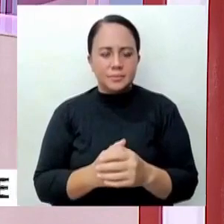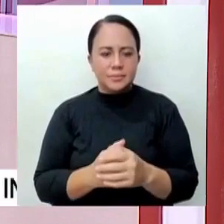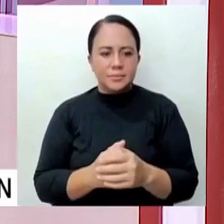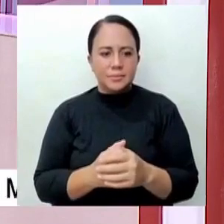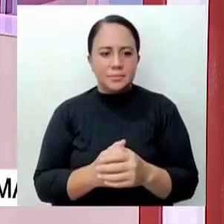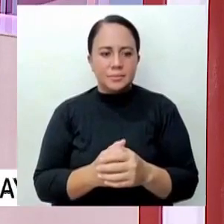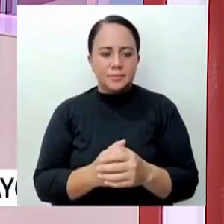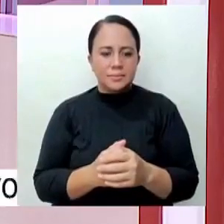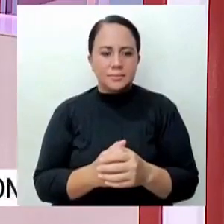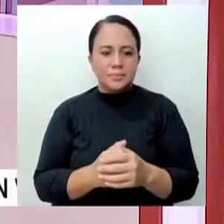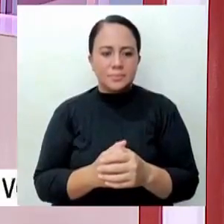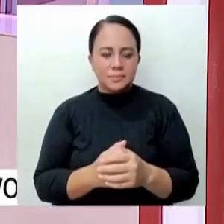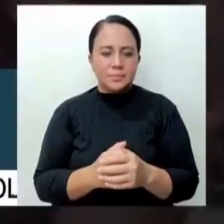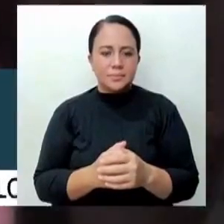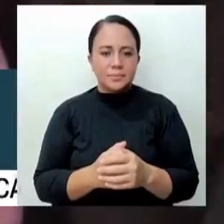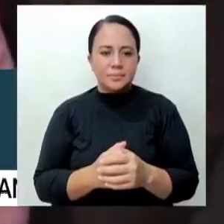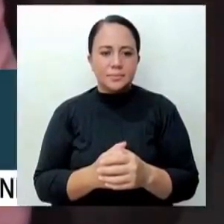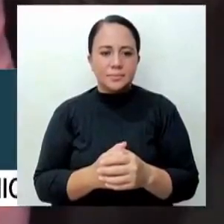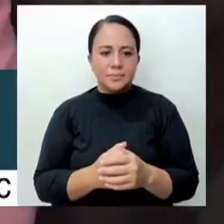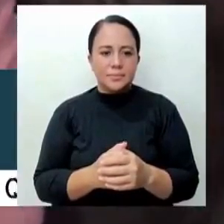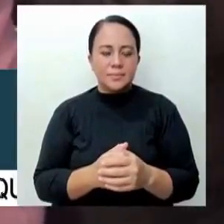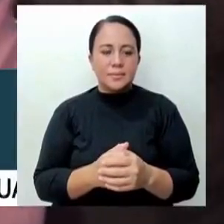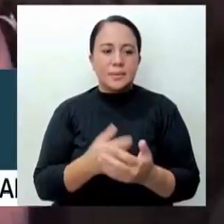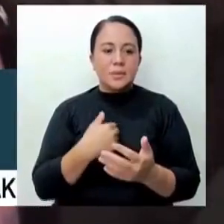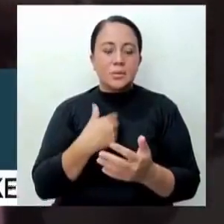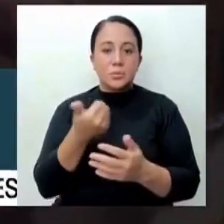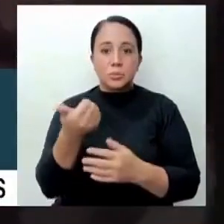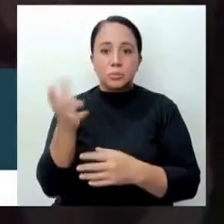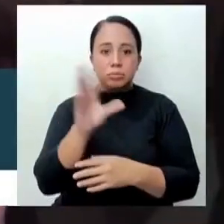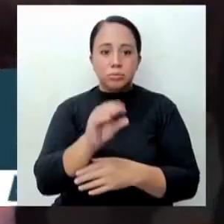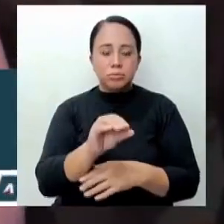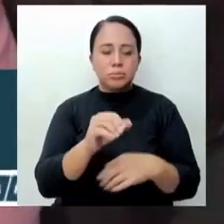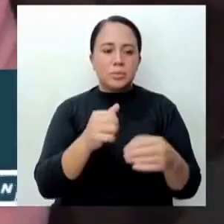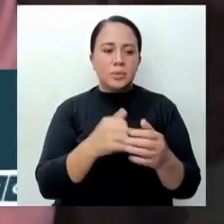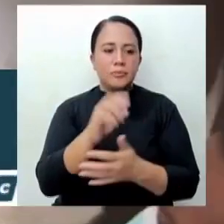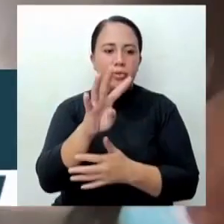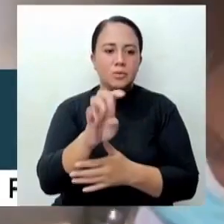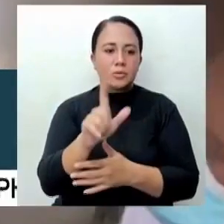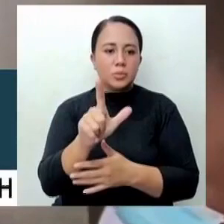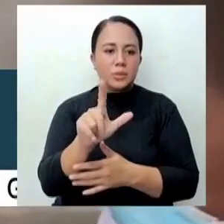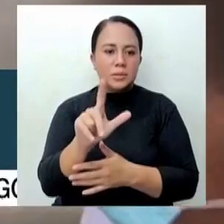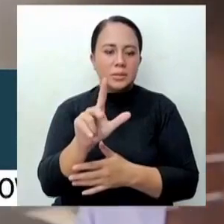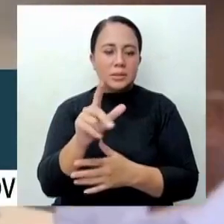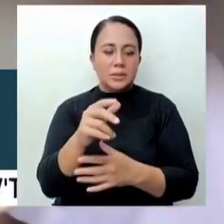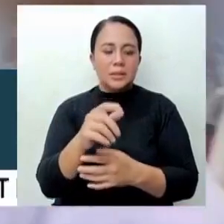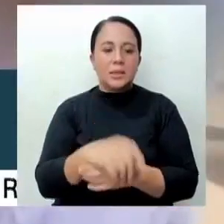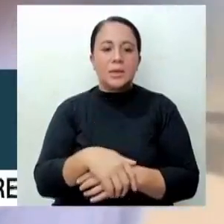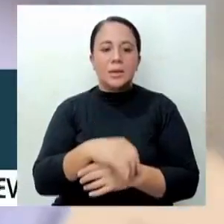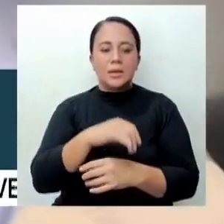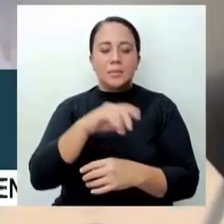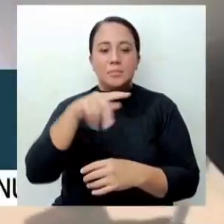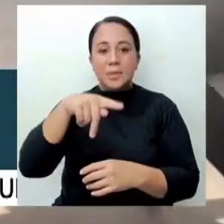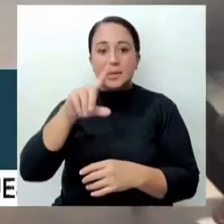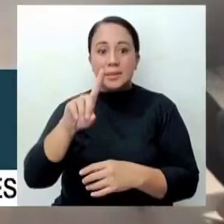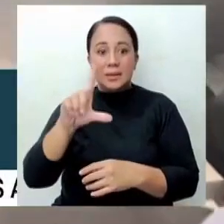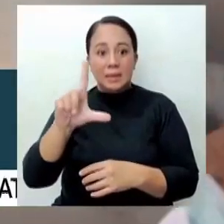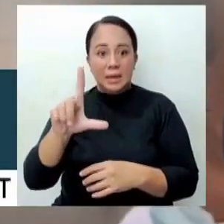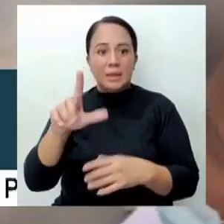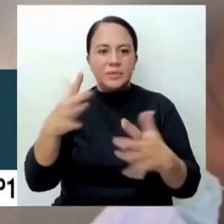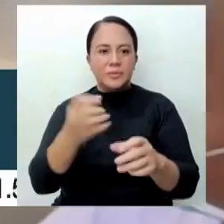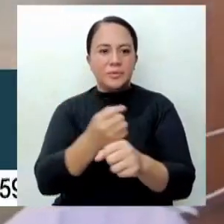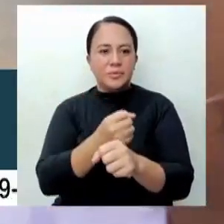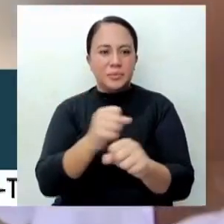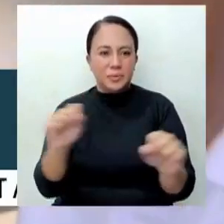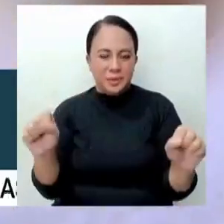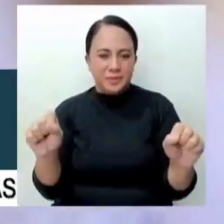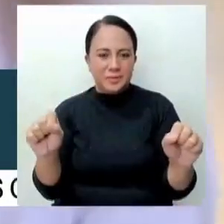to you. Yes, Carmina, good afternoon. 423 persons deprived of liberty or PDLs were freed from imprisonment